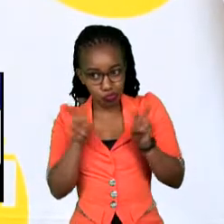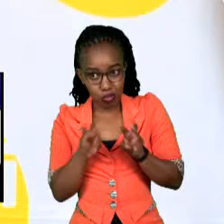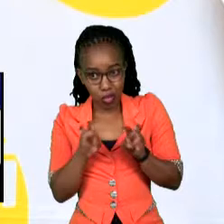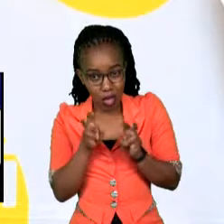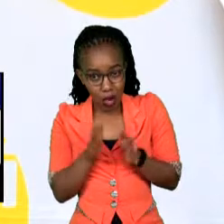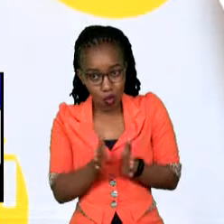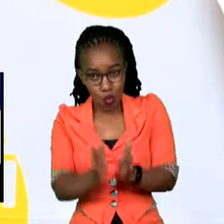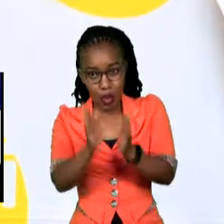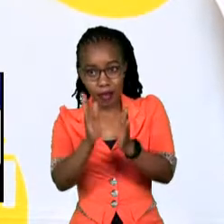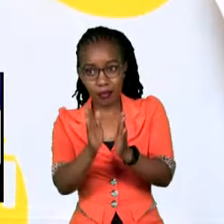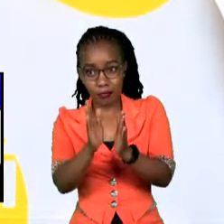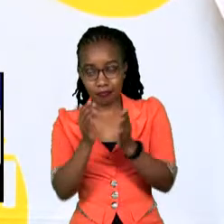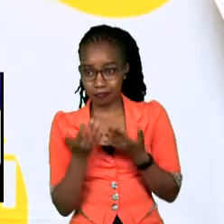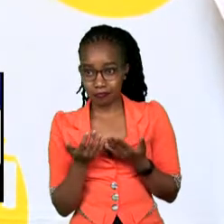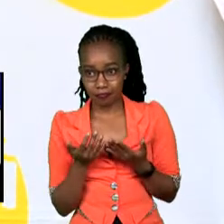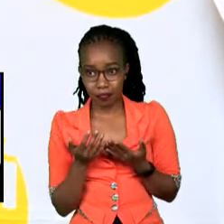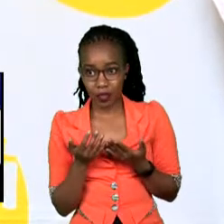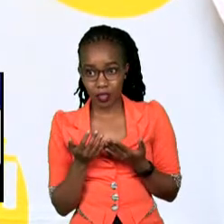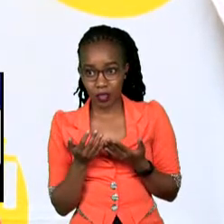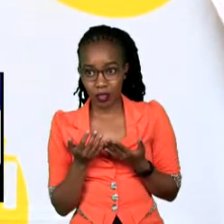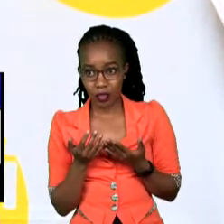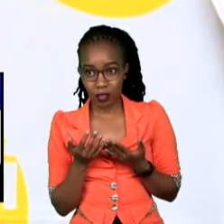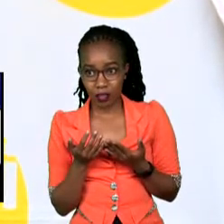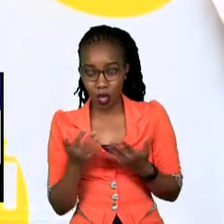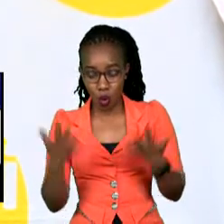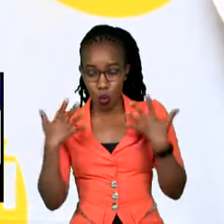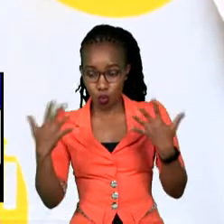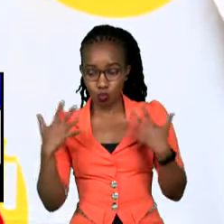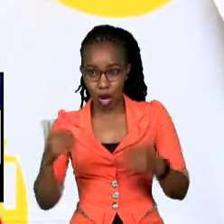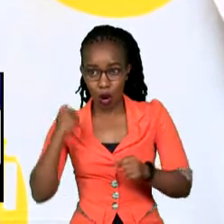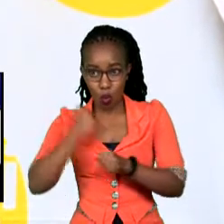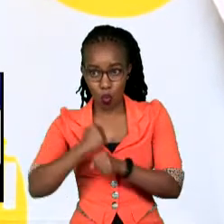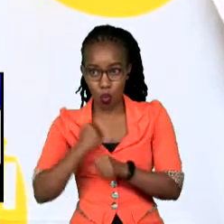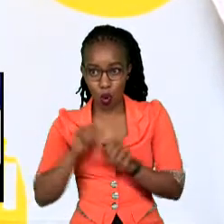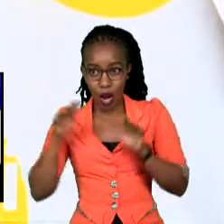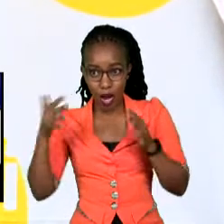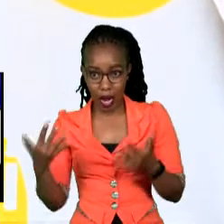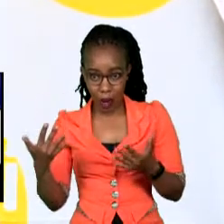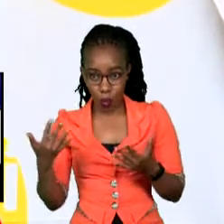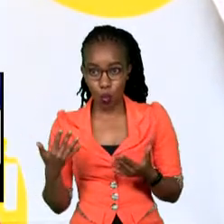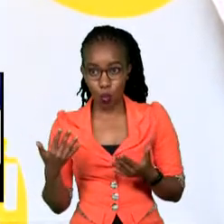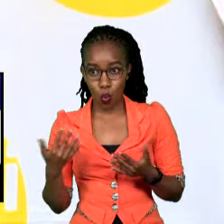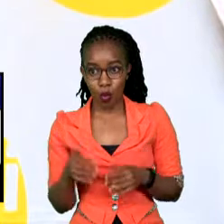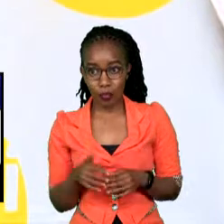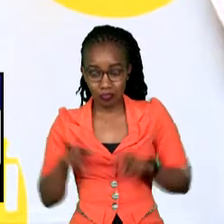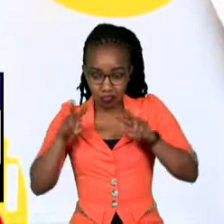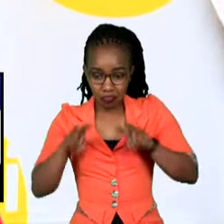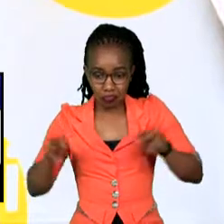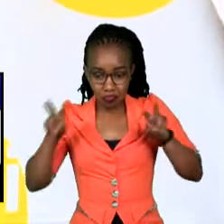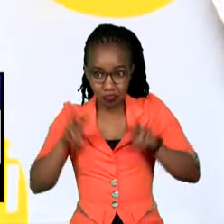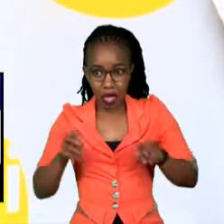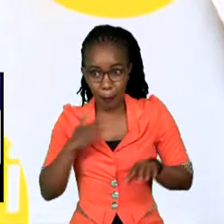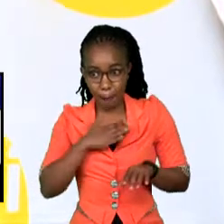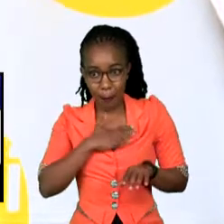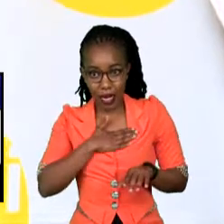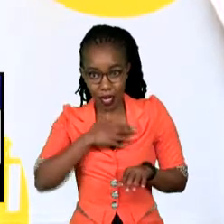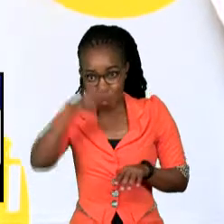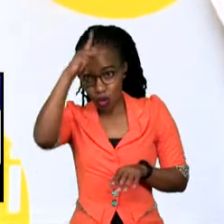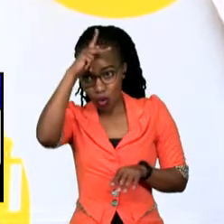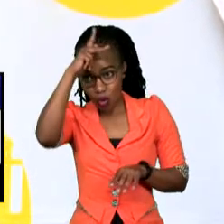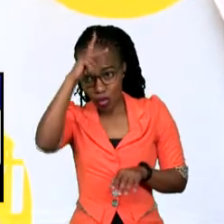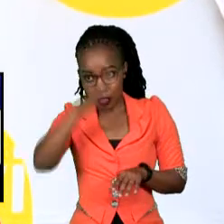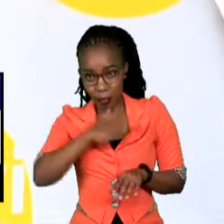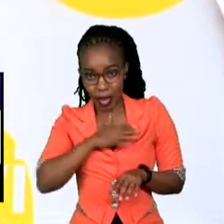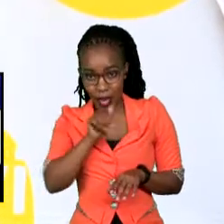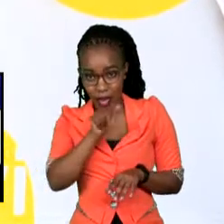of the hand in relation to how the hand functions. So that was the basis of my my research, which was to apply the knowledge of